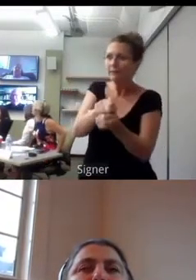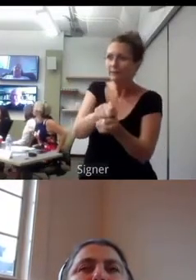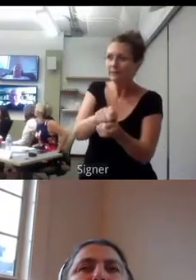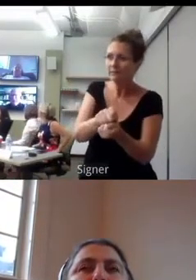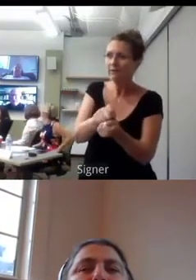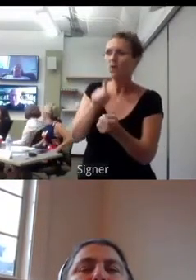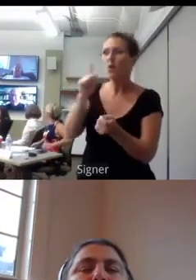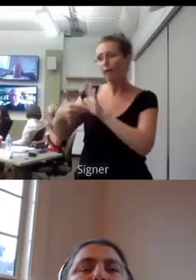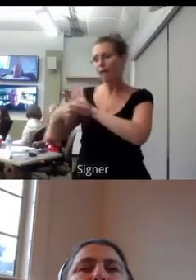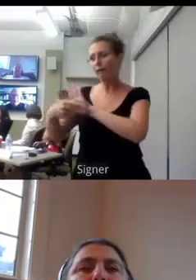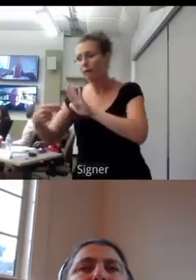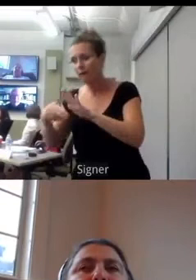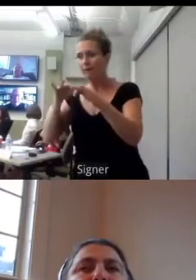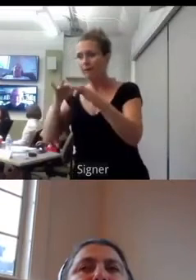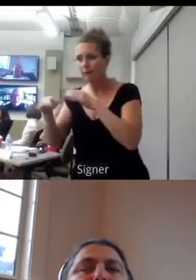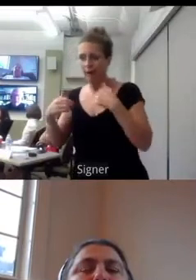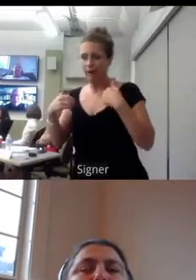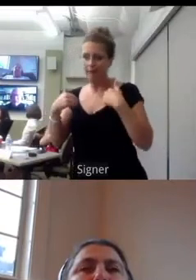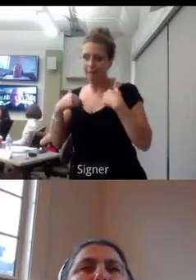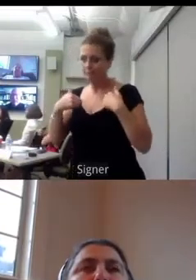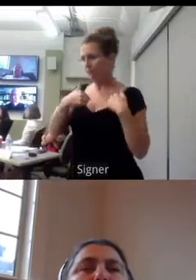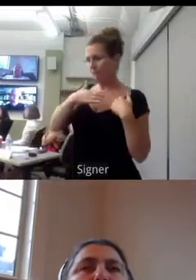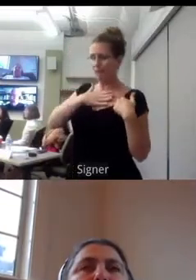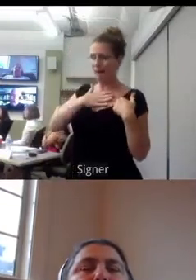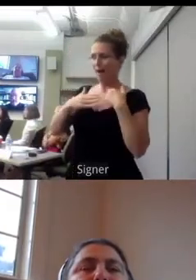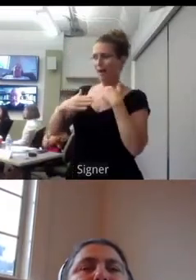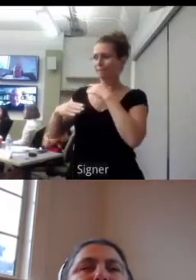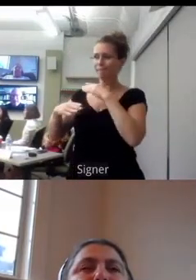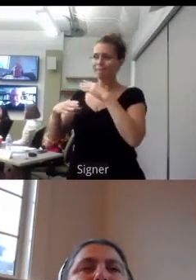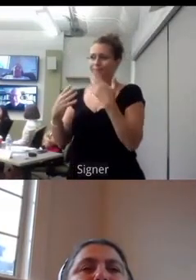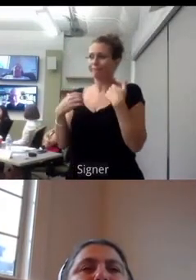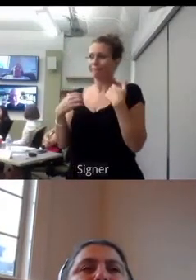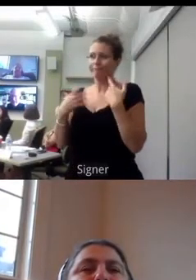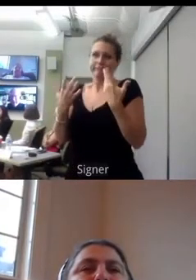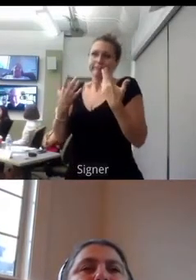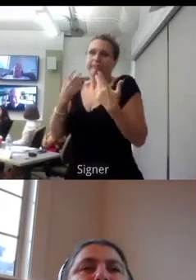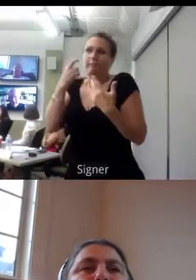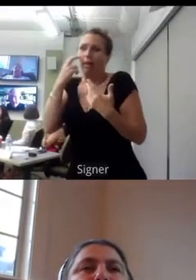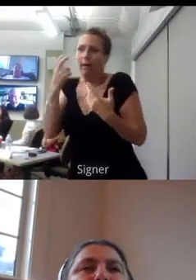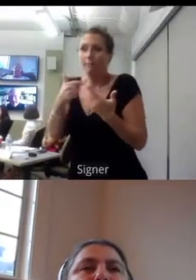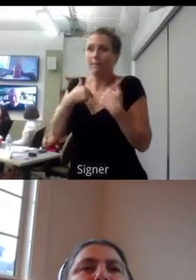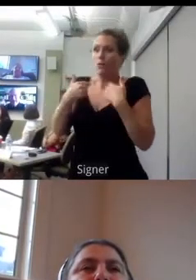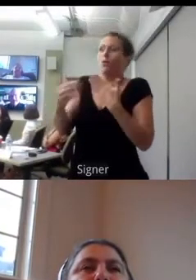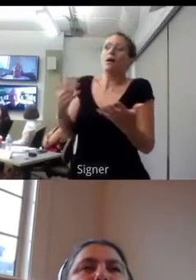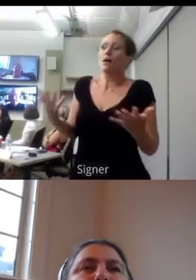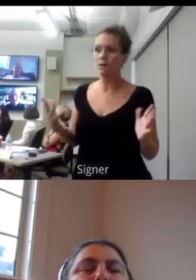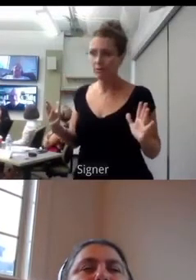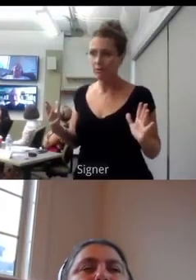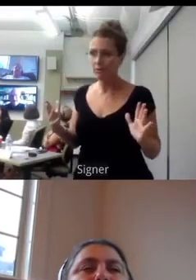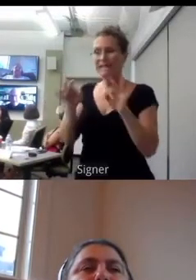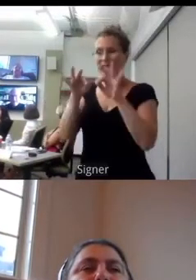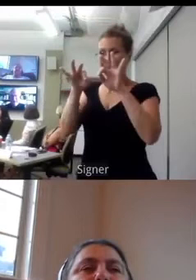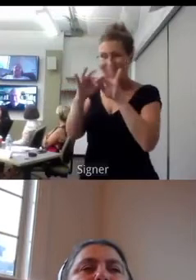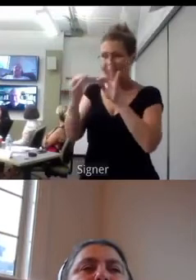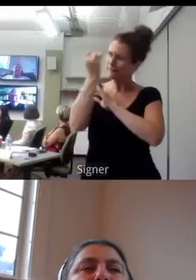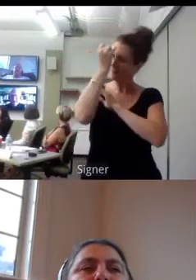mental conditions or impairments, but it hits on the key idea. The key idea is